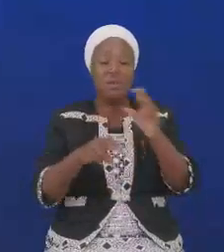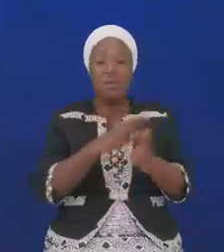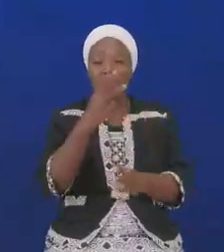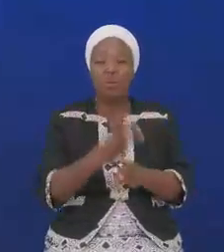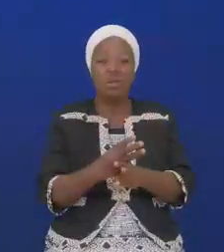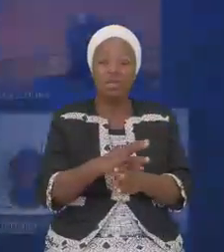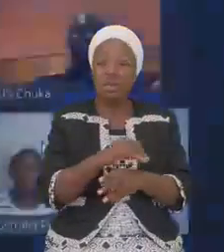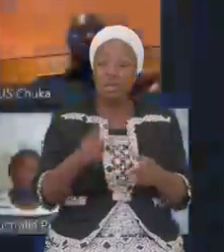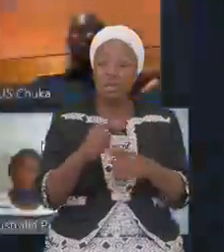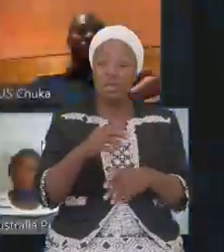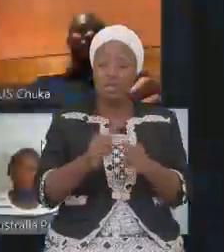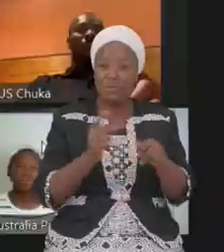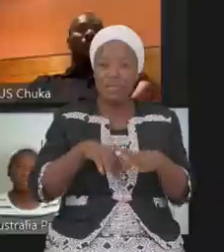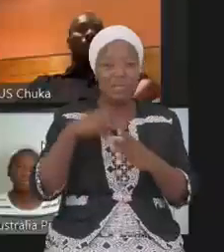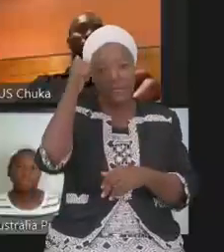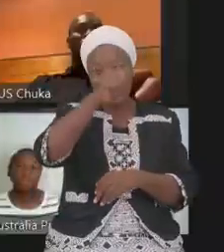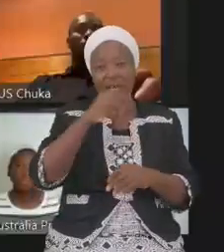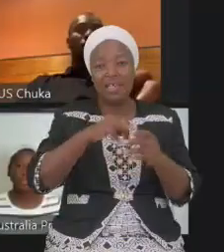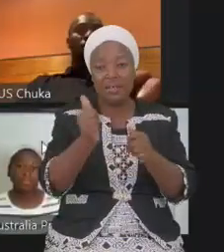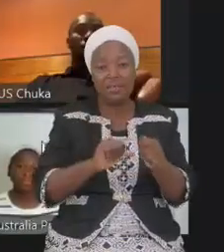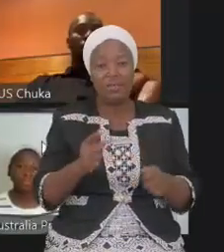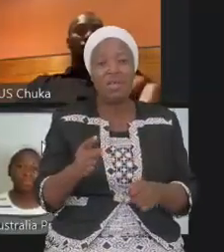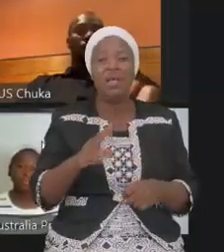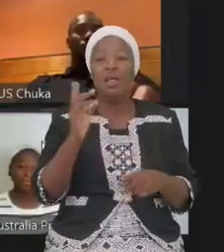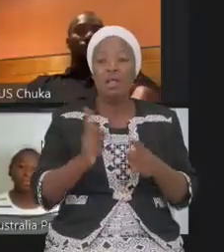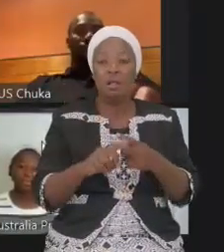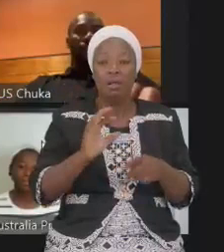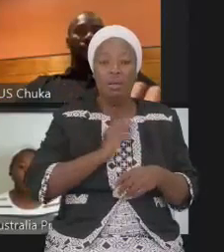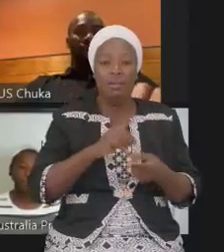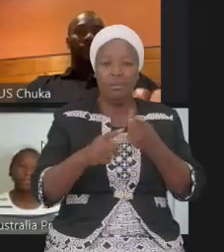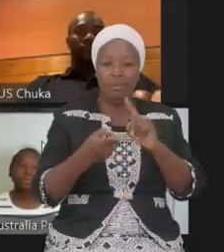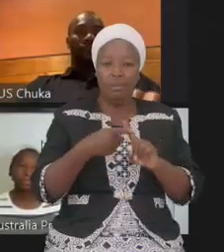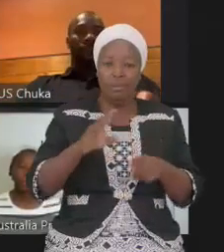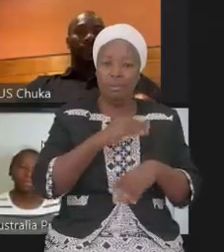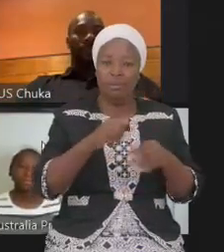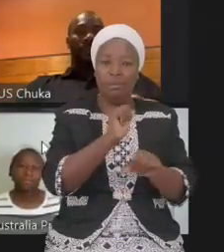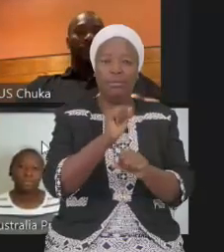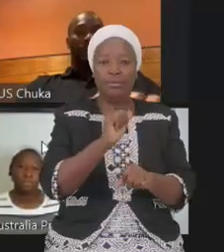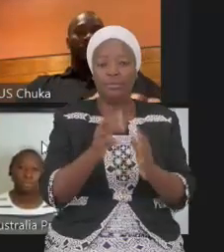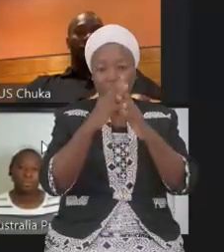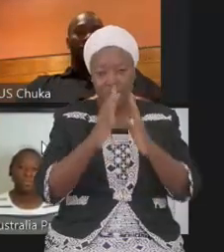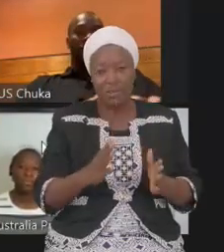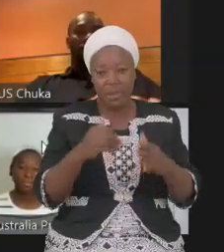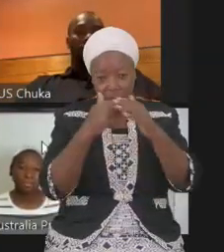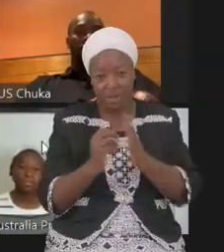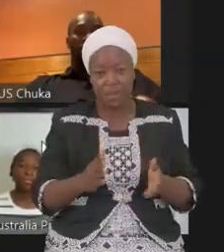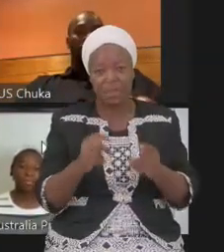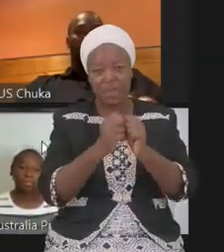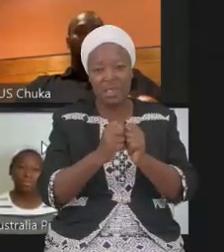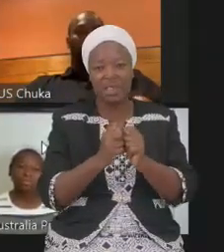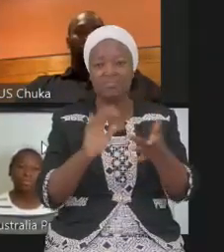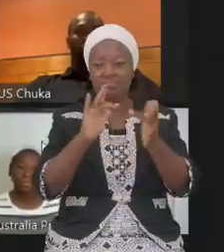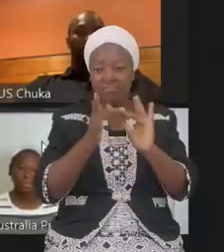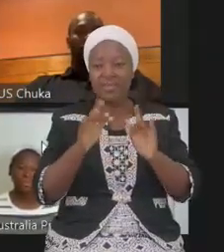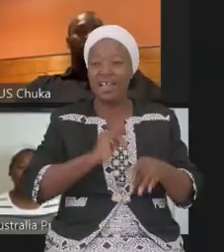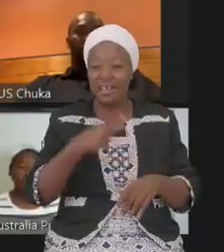churches beyond Africa, everywhere, and to our friends and worshipers together online, I